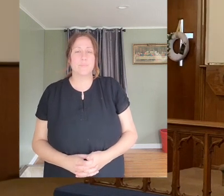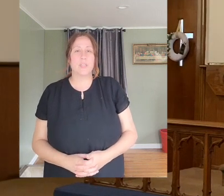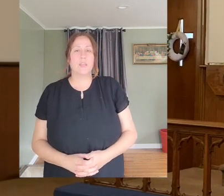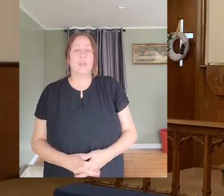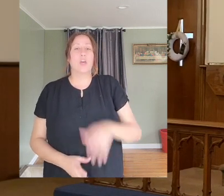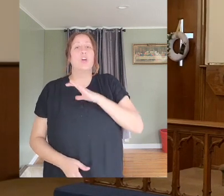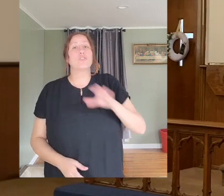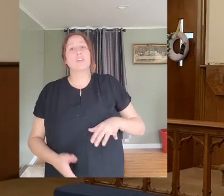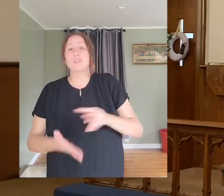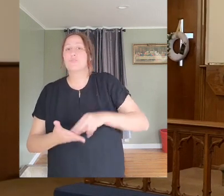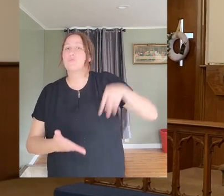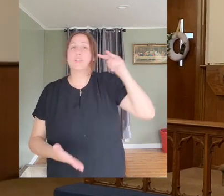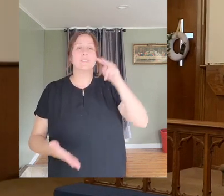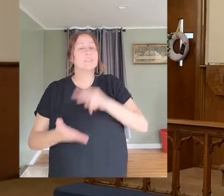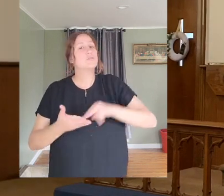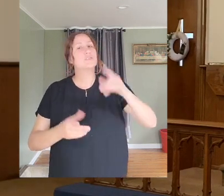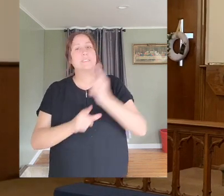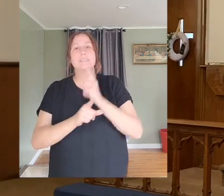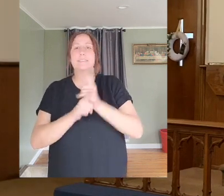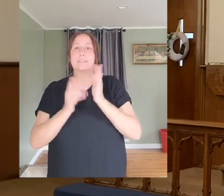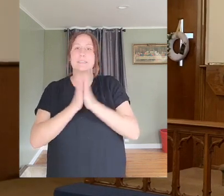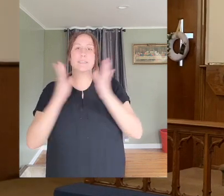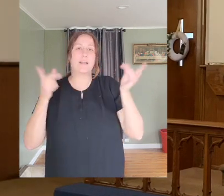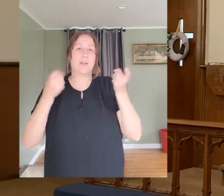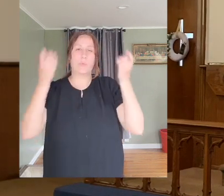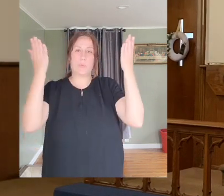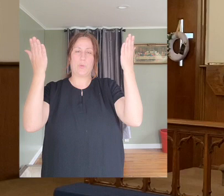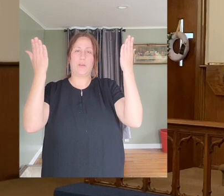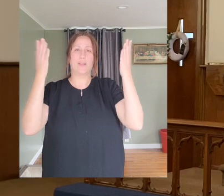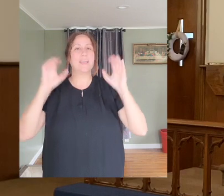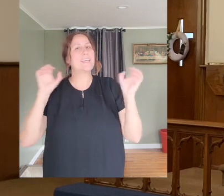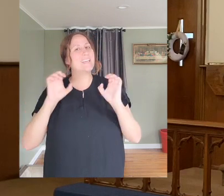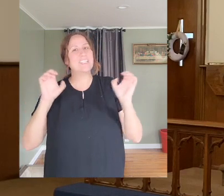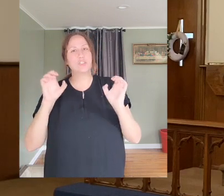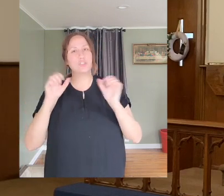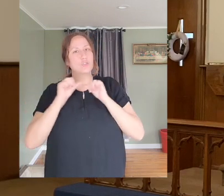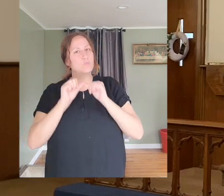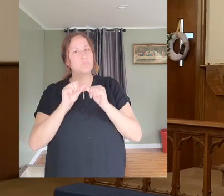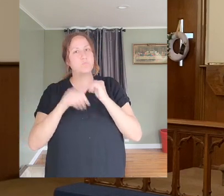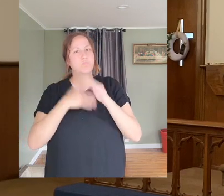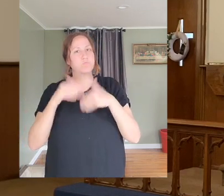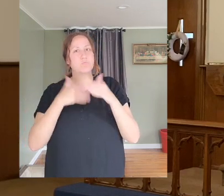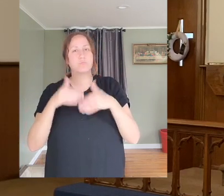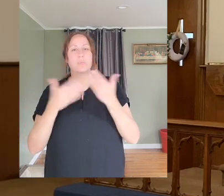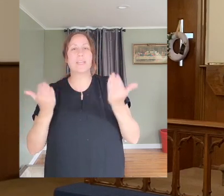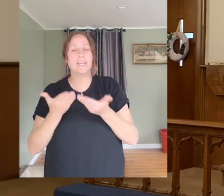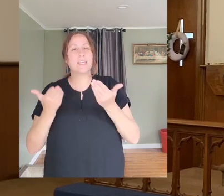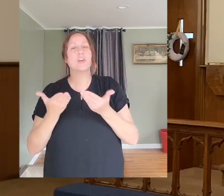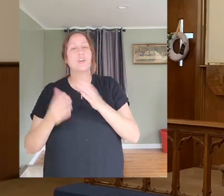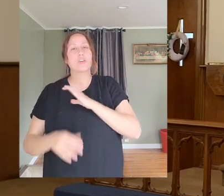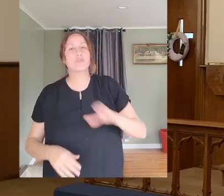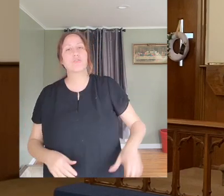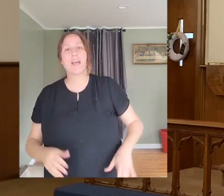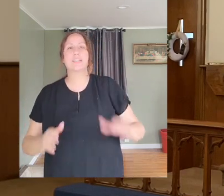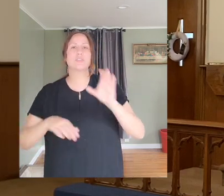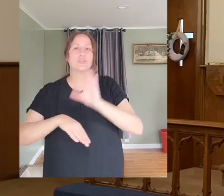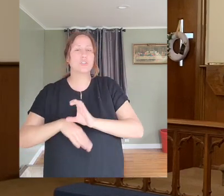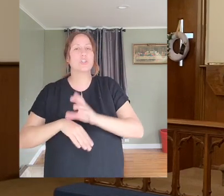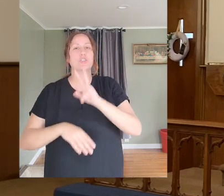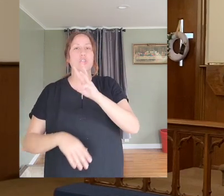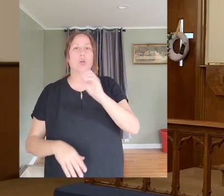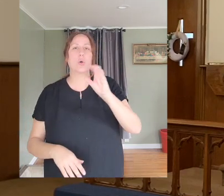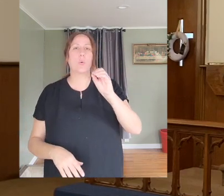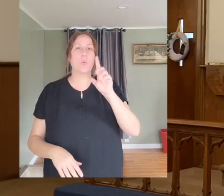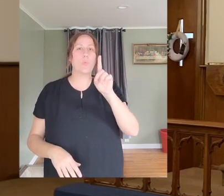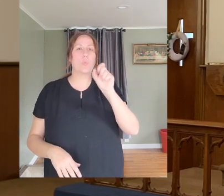Christ is risen. He is risen indeed. Alleluia. Easter keeps on going here at Christ Church Woodside. We keep on